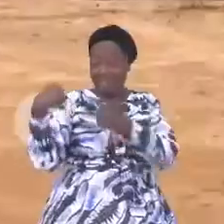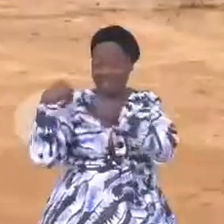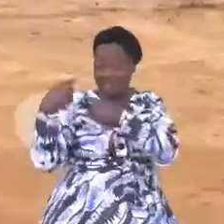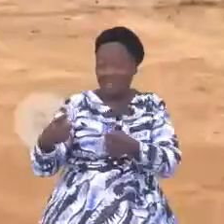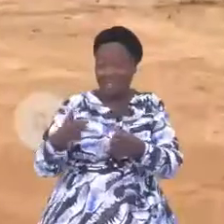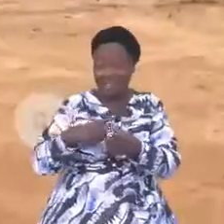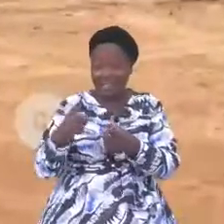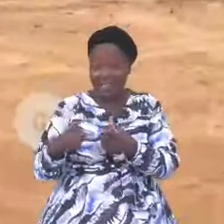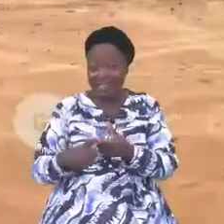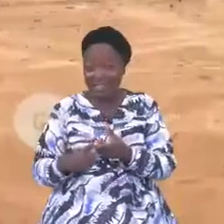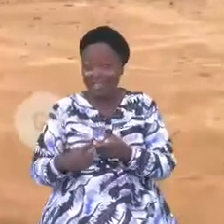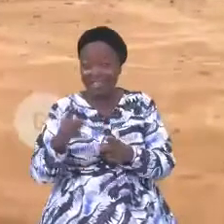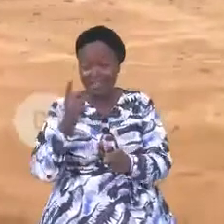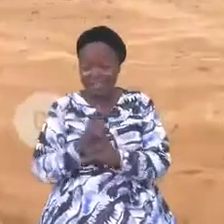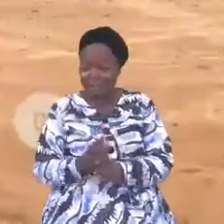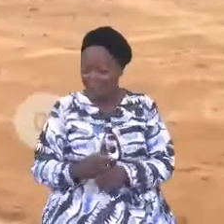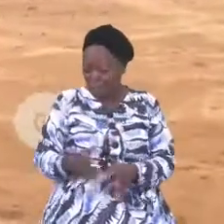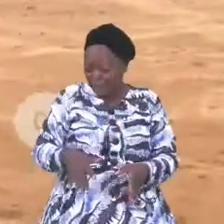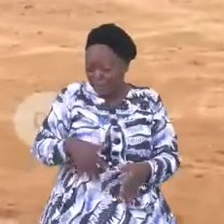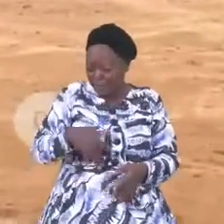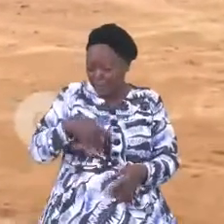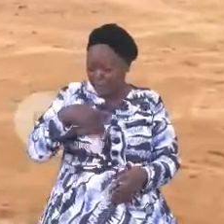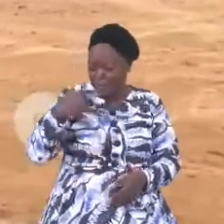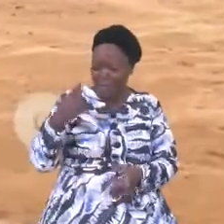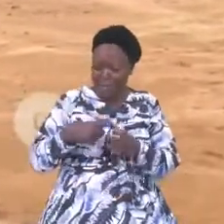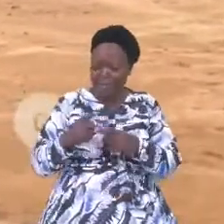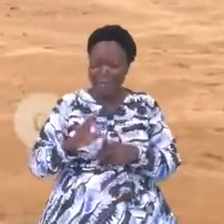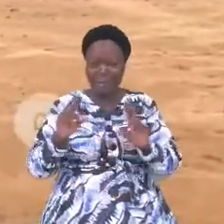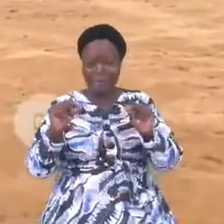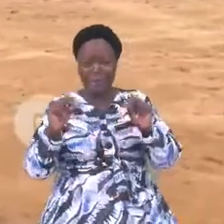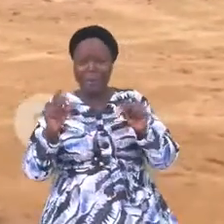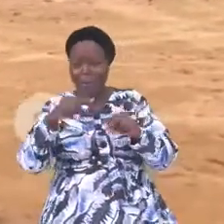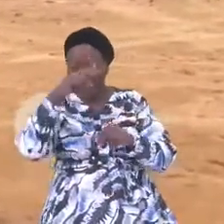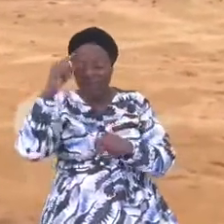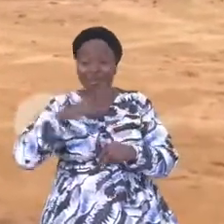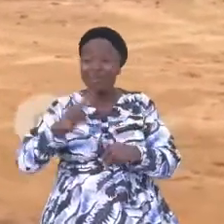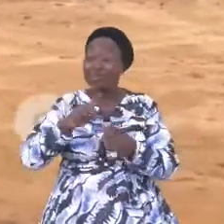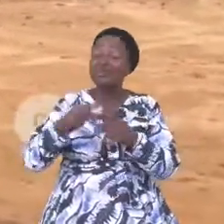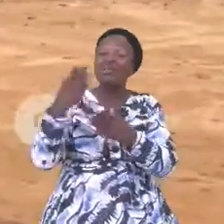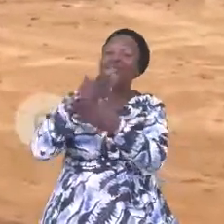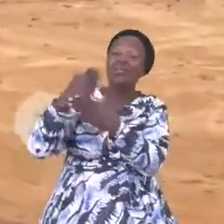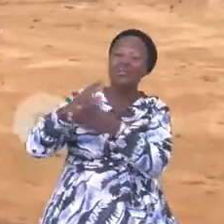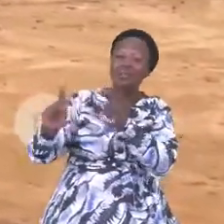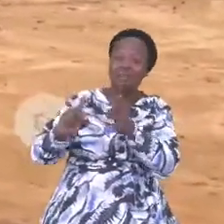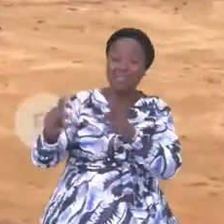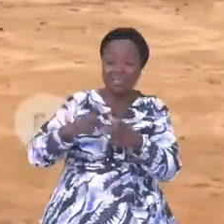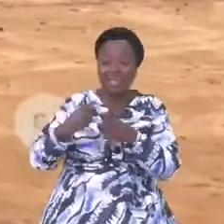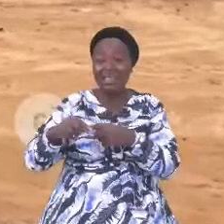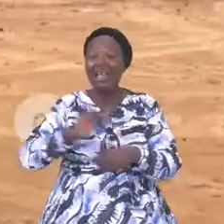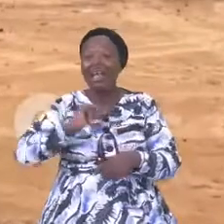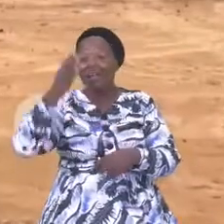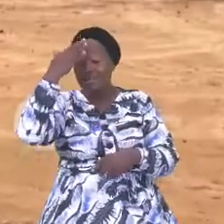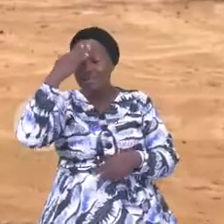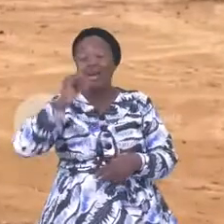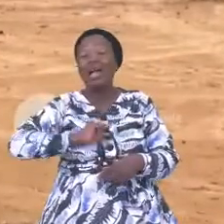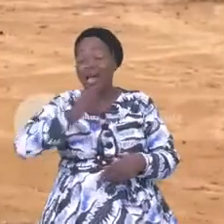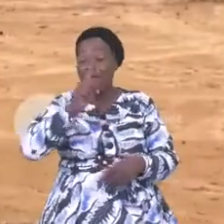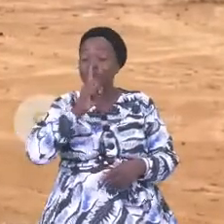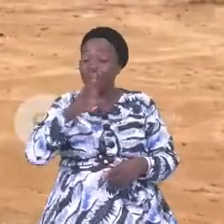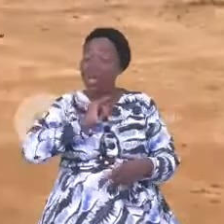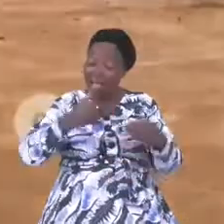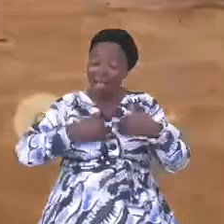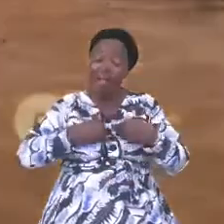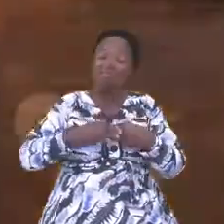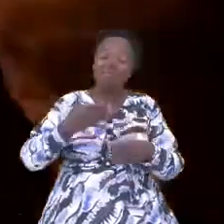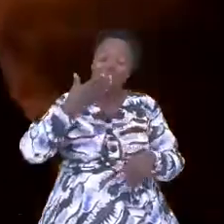God. They disturb the time when I'm not valid. They disturb. They say, don't cool. 12 o'clock, 1 o'clock, I